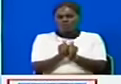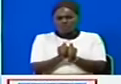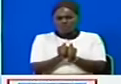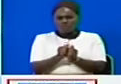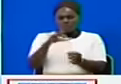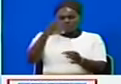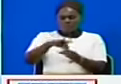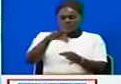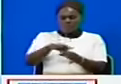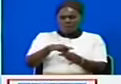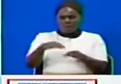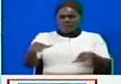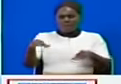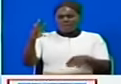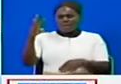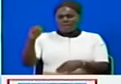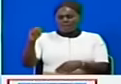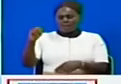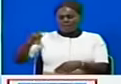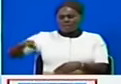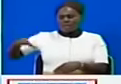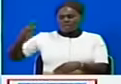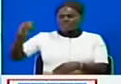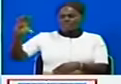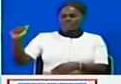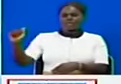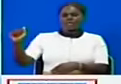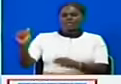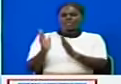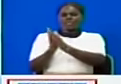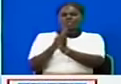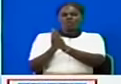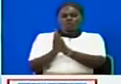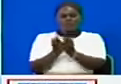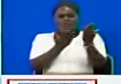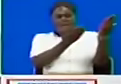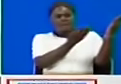a seat as a member of the county assembly. Here now is his story.